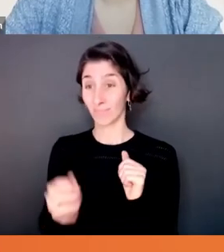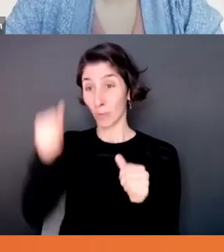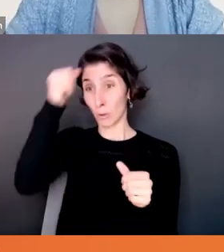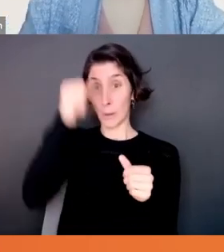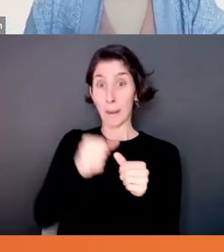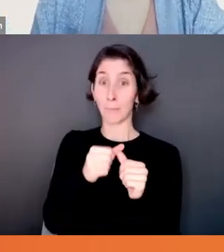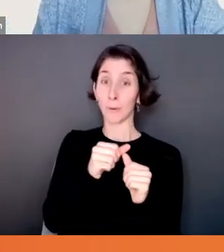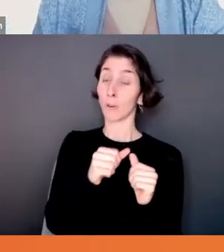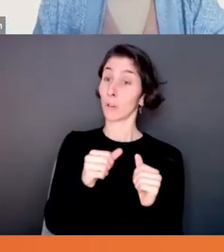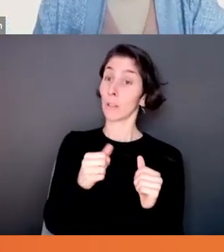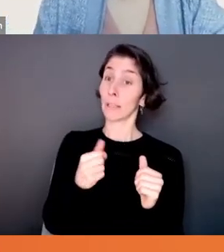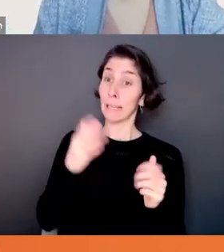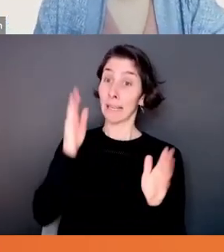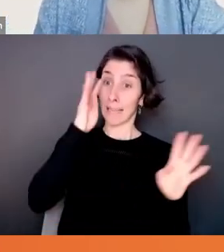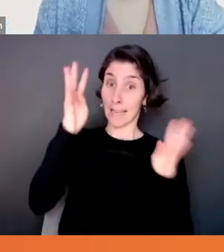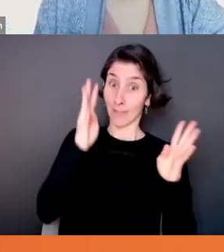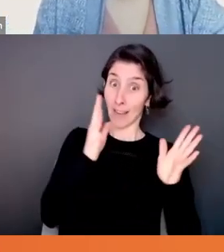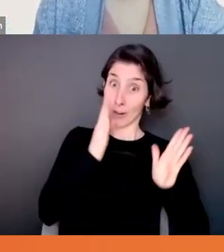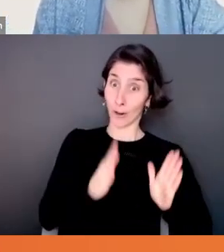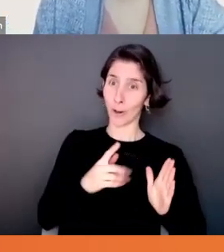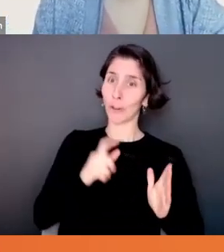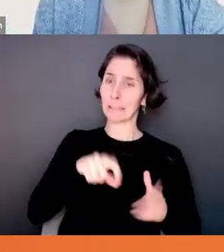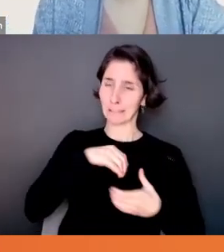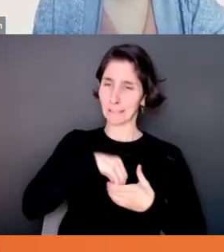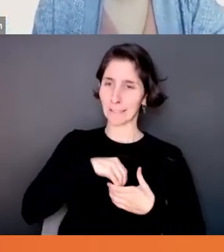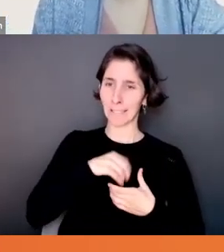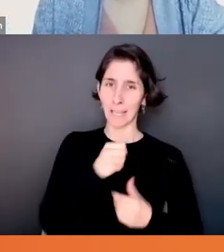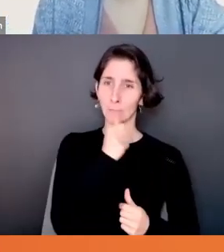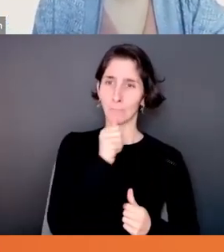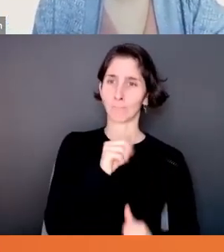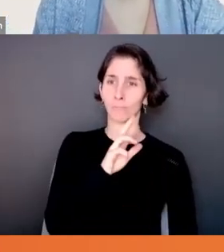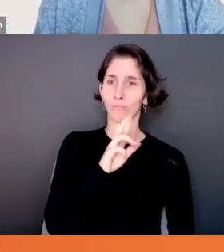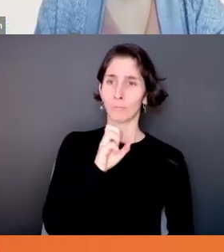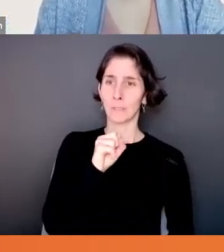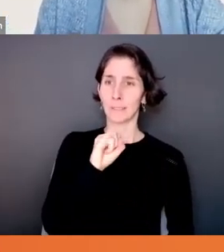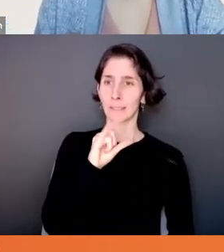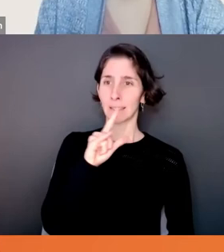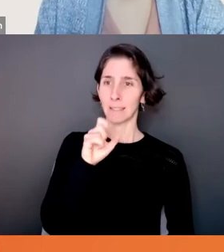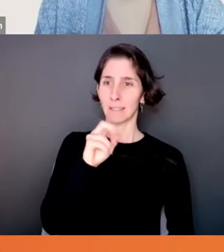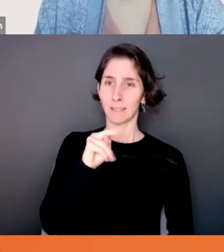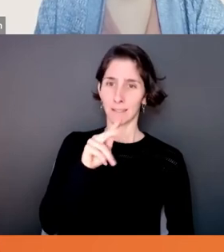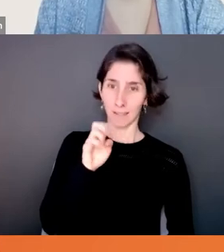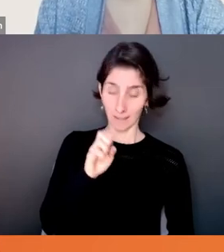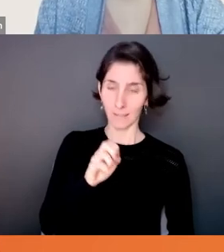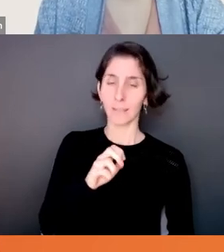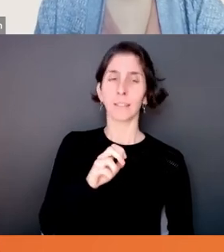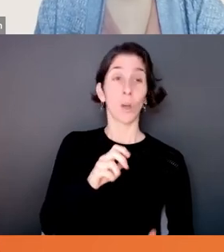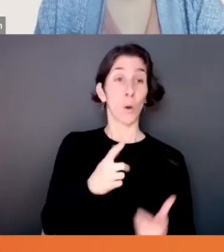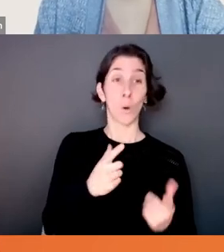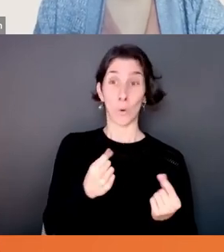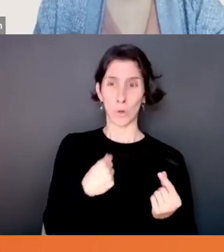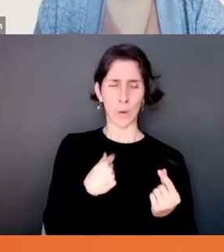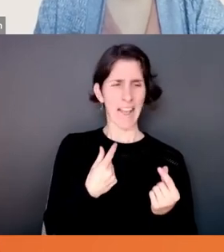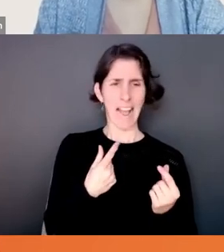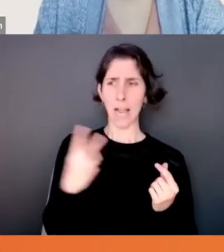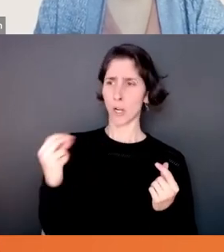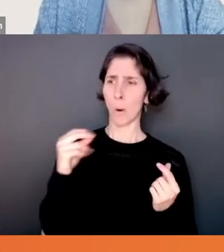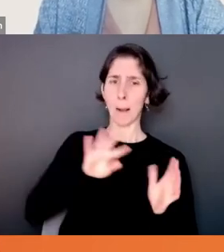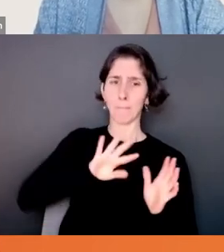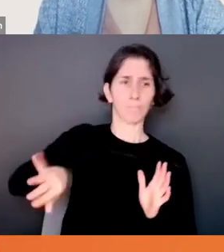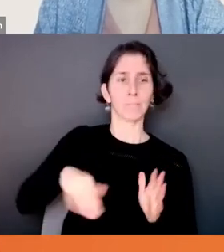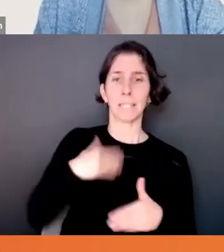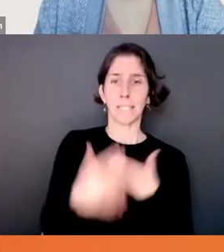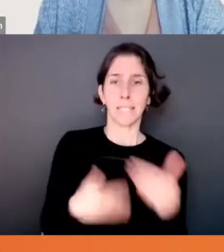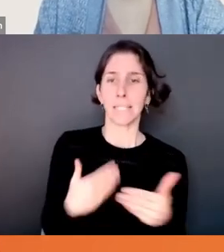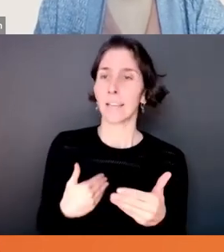quality, I would still do it anyway on the back end. But what I did was I actually made a prototype. So I'm like, I want to show you a working model. So I went a bit on the higher resolution,